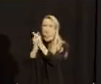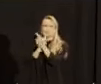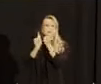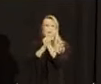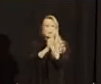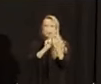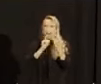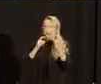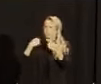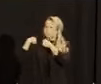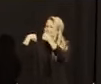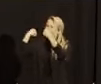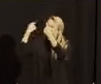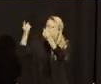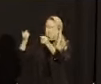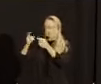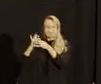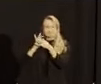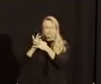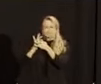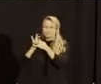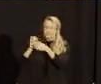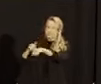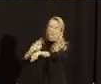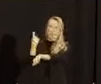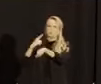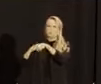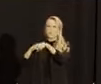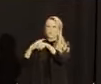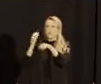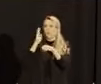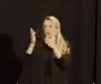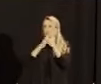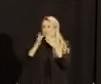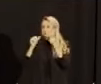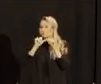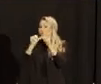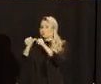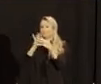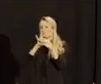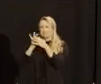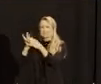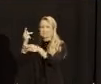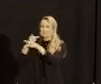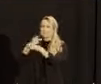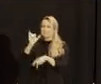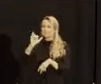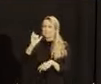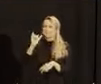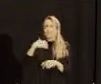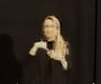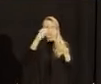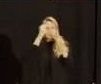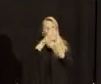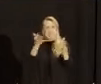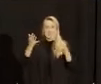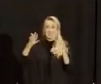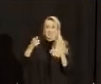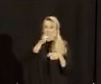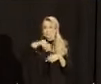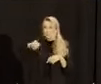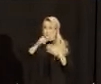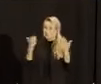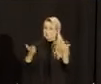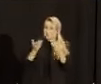so just as I was coming in today, I was thinking of what we mean when we say family cafe, and I hope that